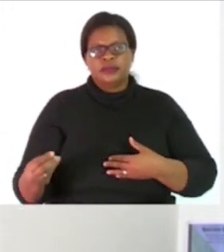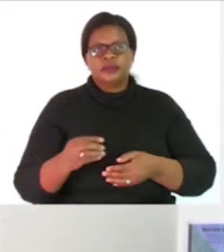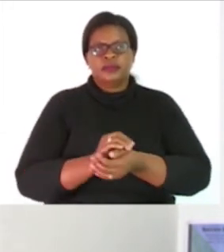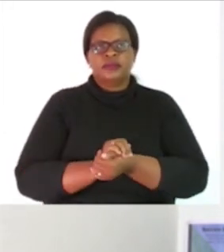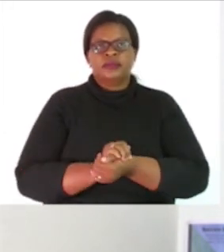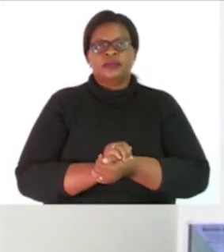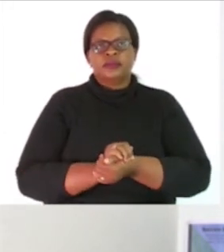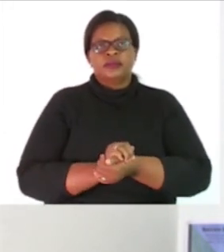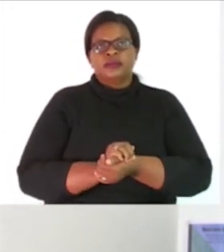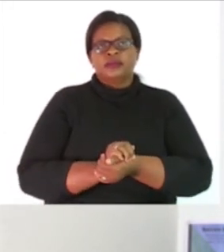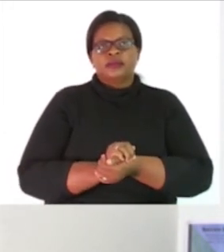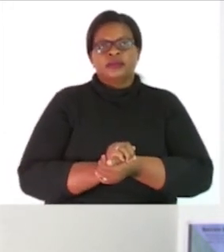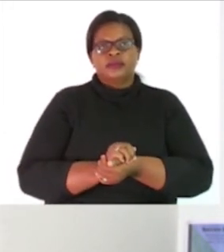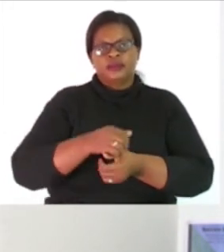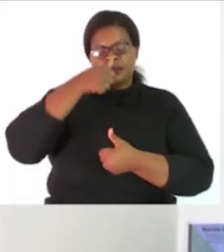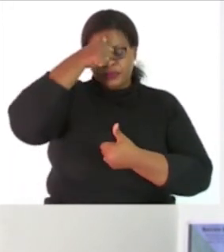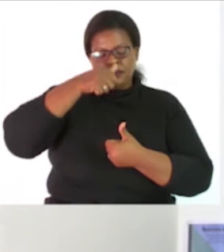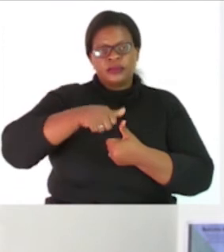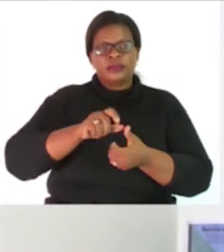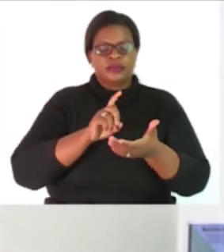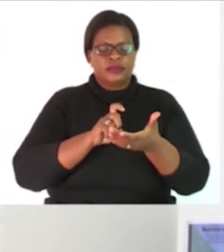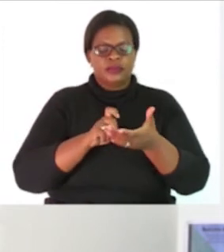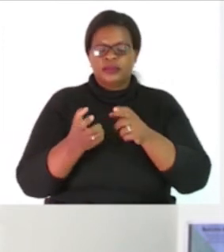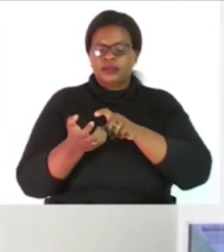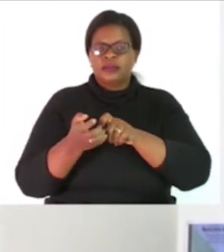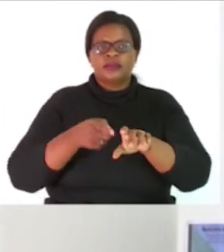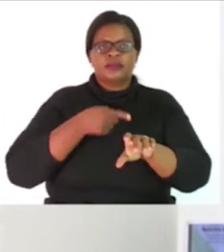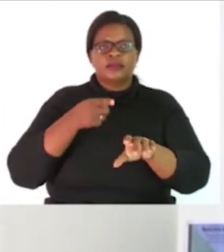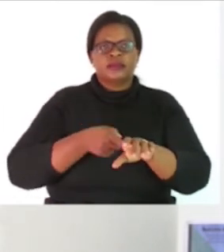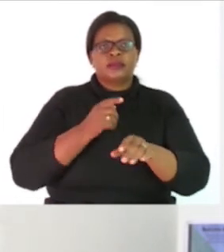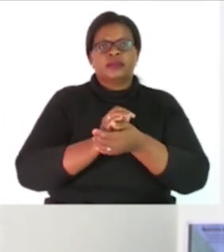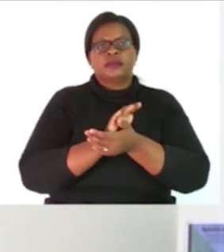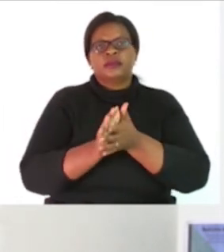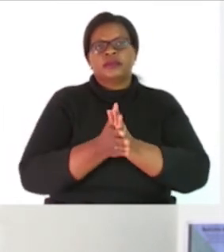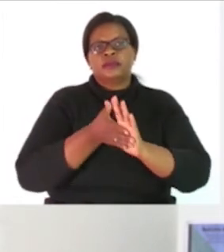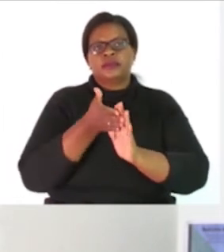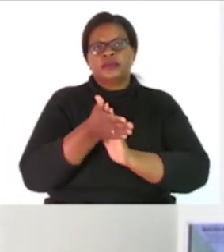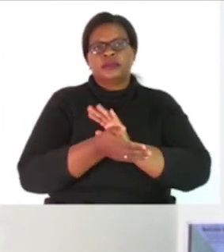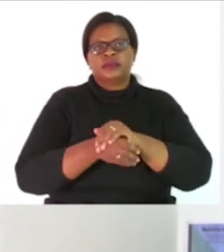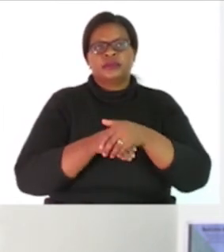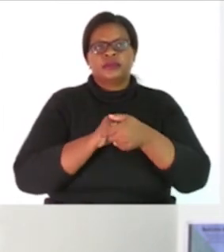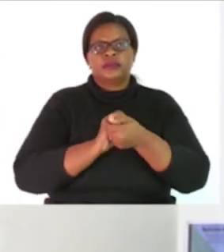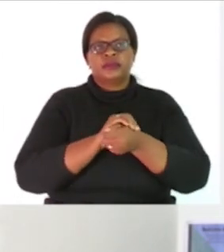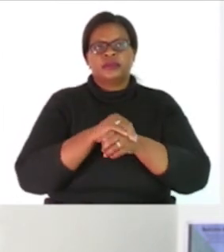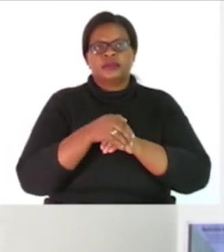Boys and girls, please remember to always sanitize your hands.